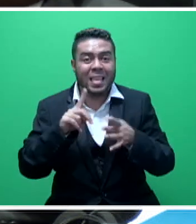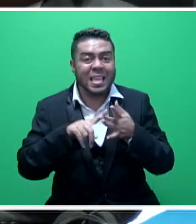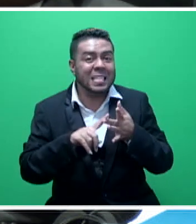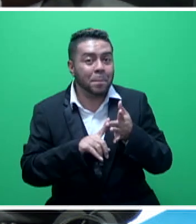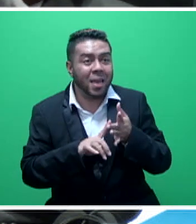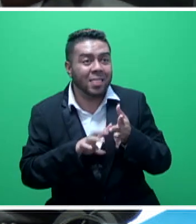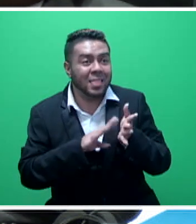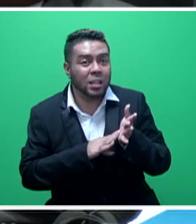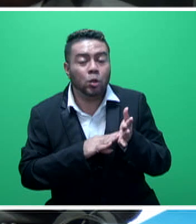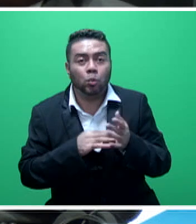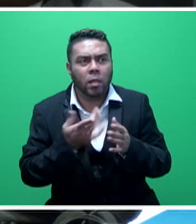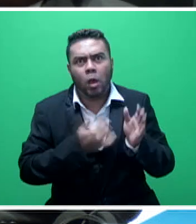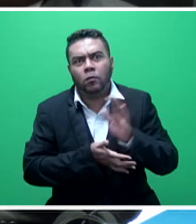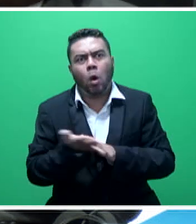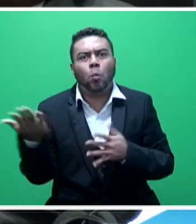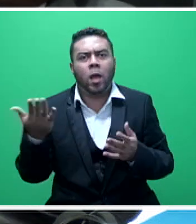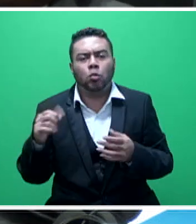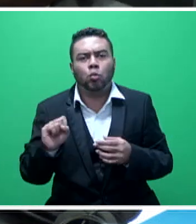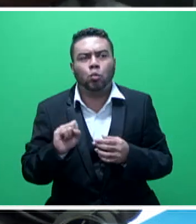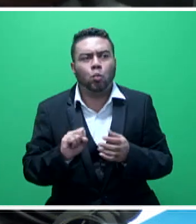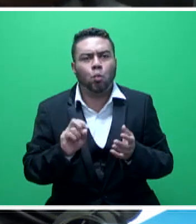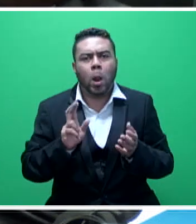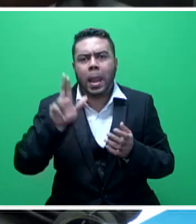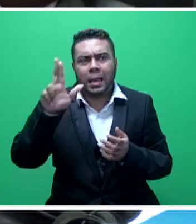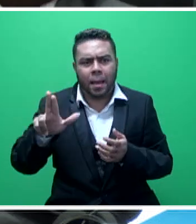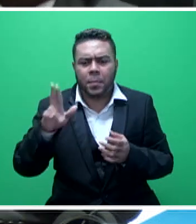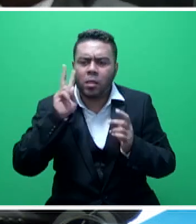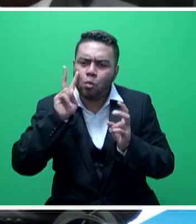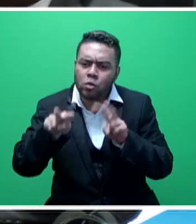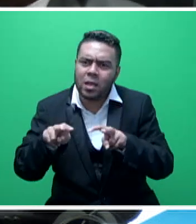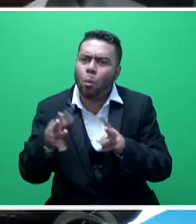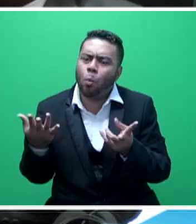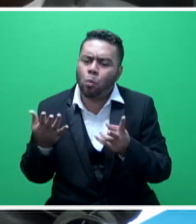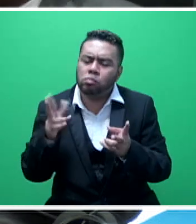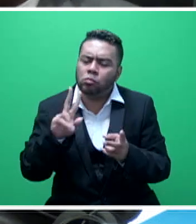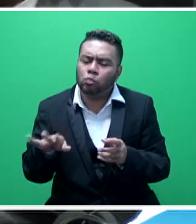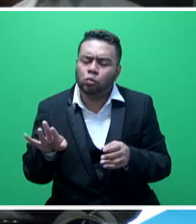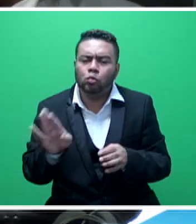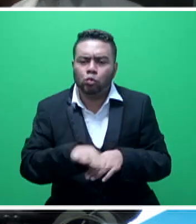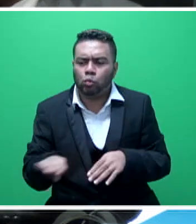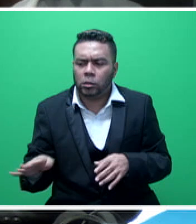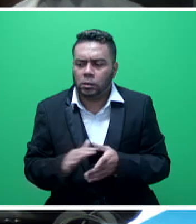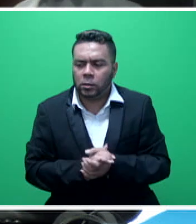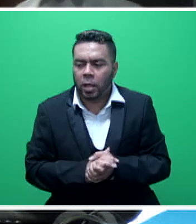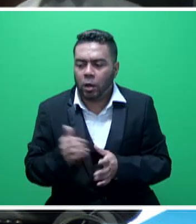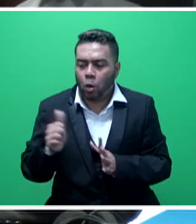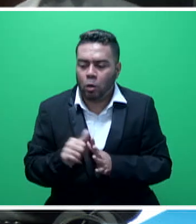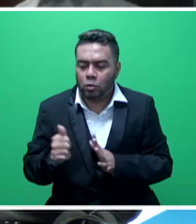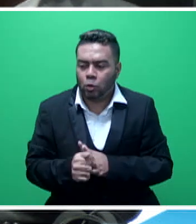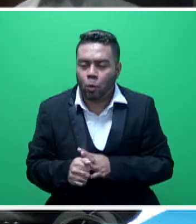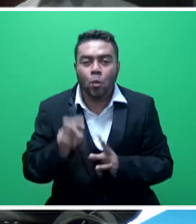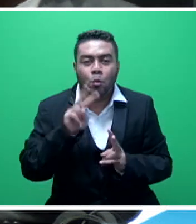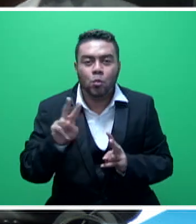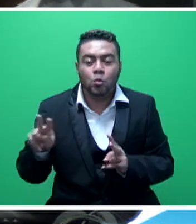Torika, are currently in Lakemba, looking at children in Lakemba, and also looking at those